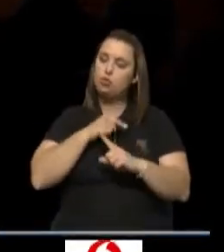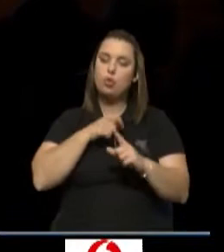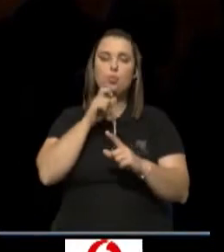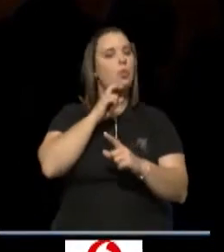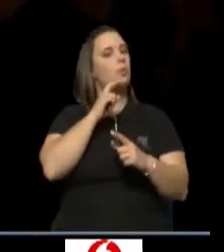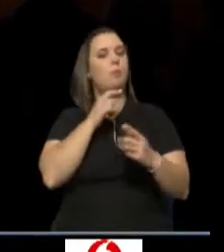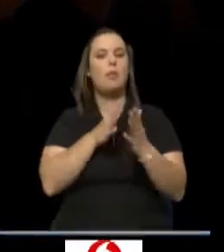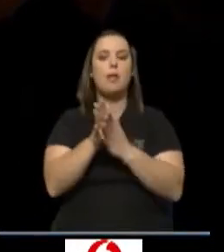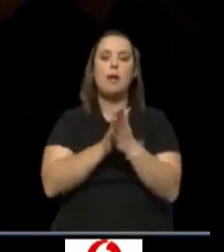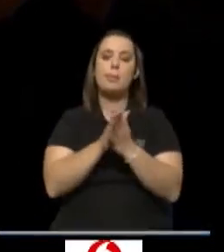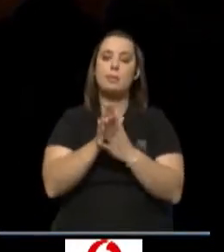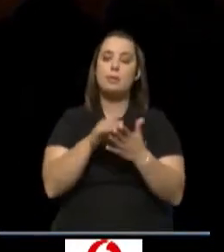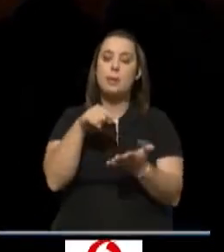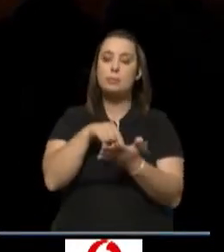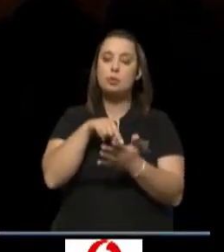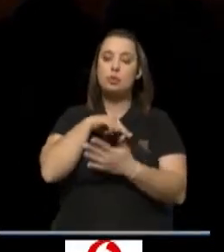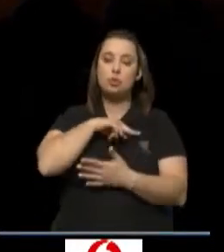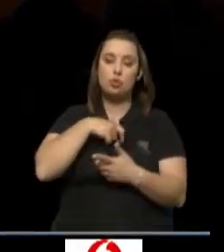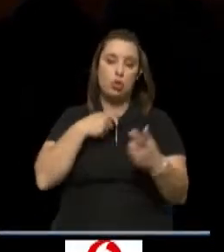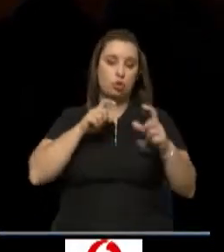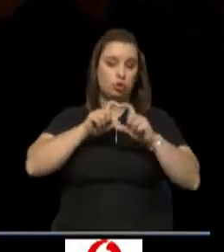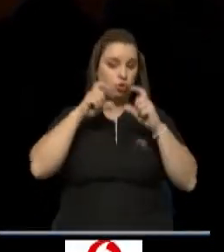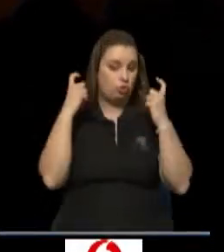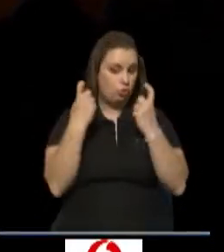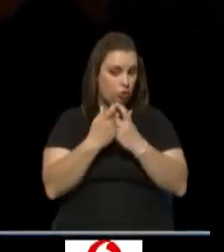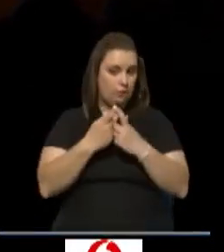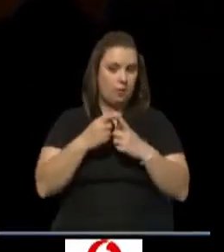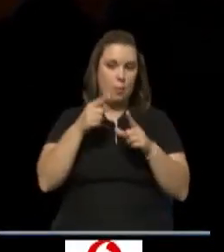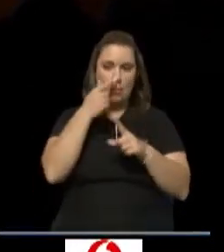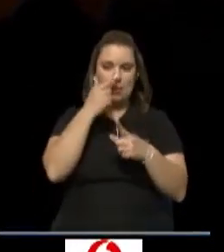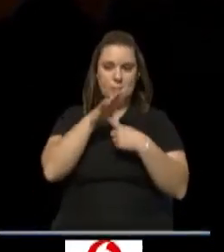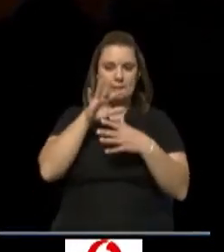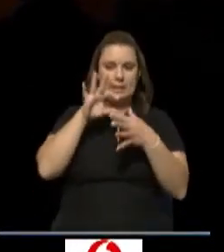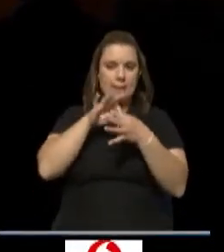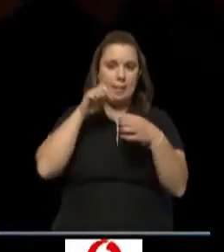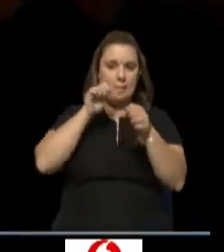digital world and what we can